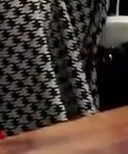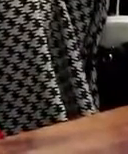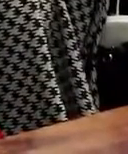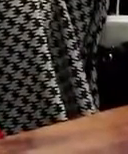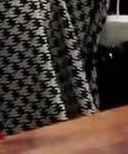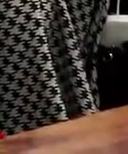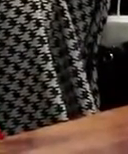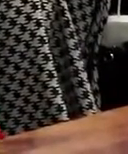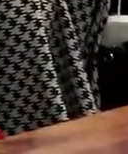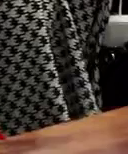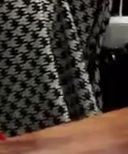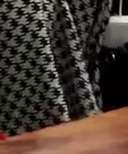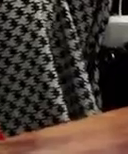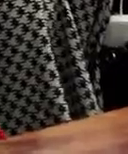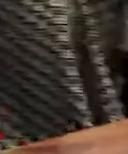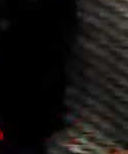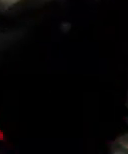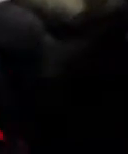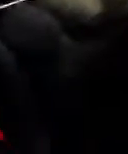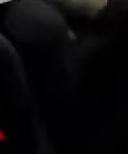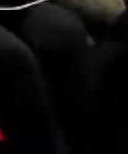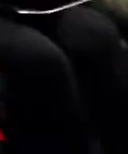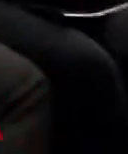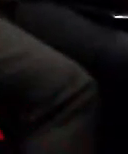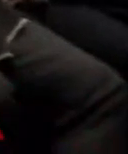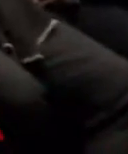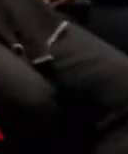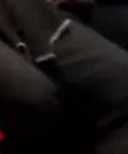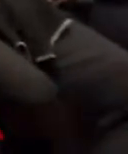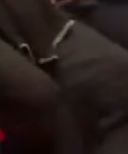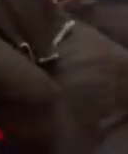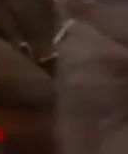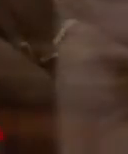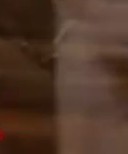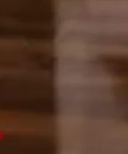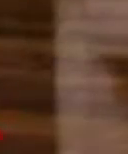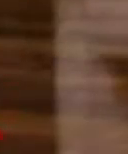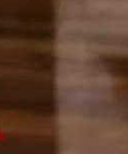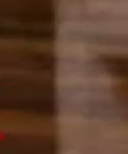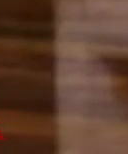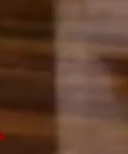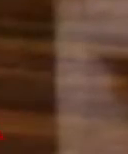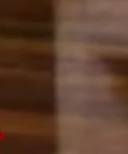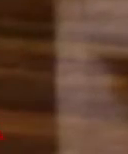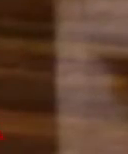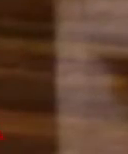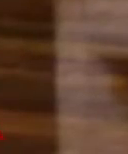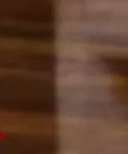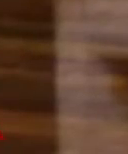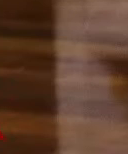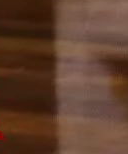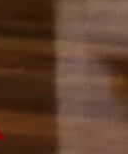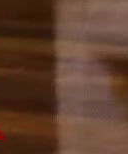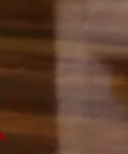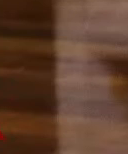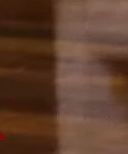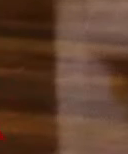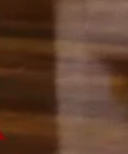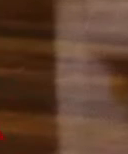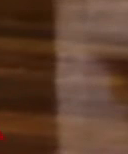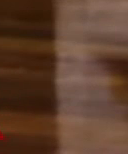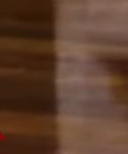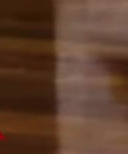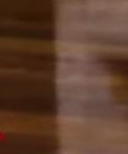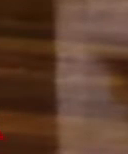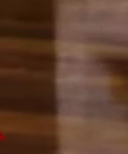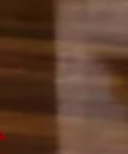and mandate to champion the aspirations of our people with regards to human settlements in the province and the brains behind